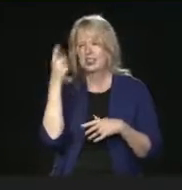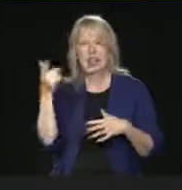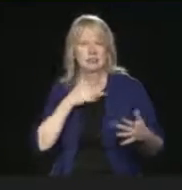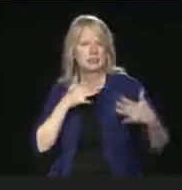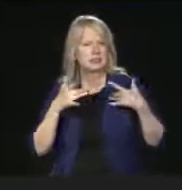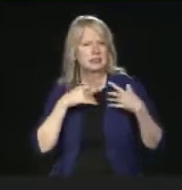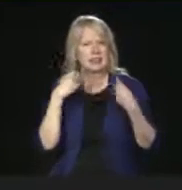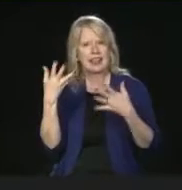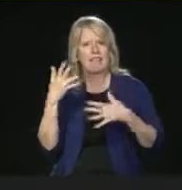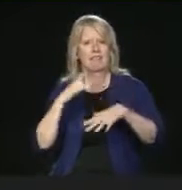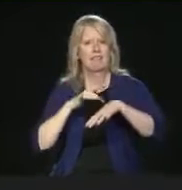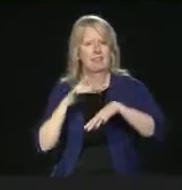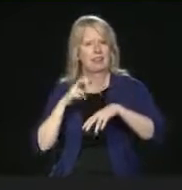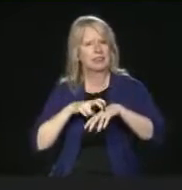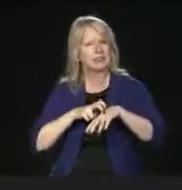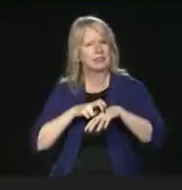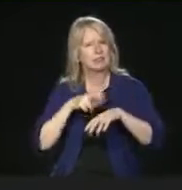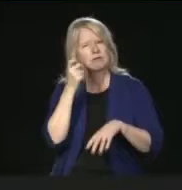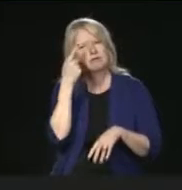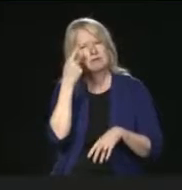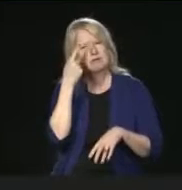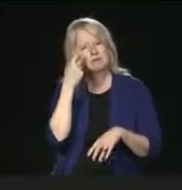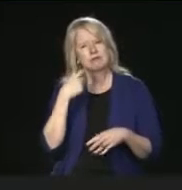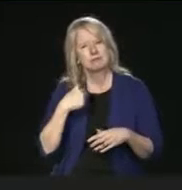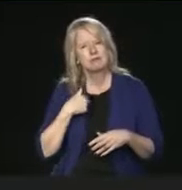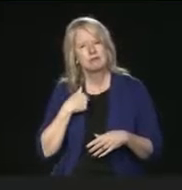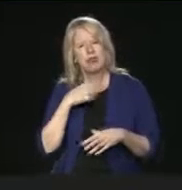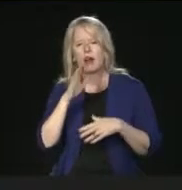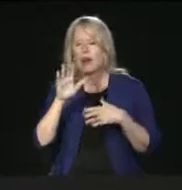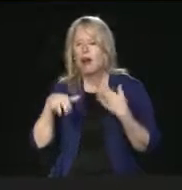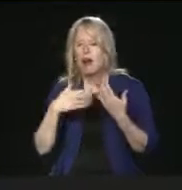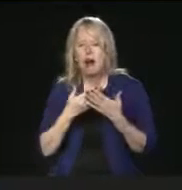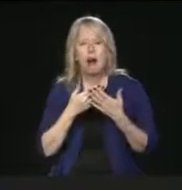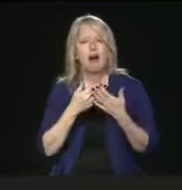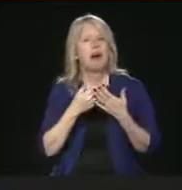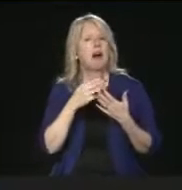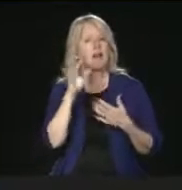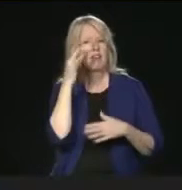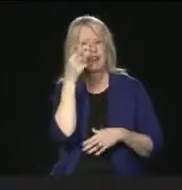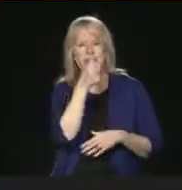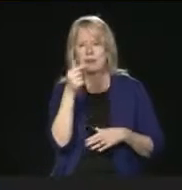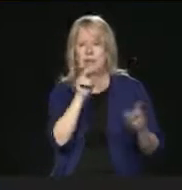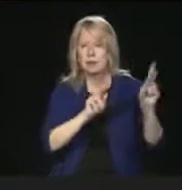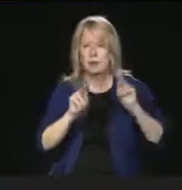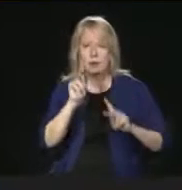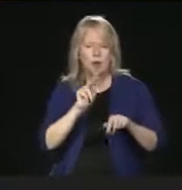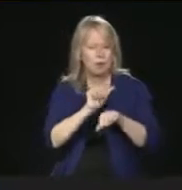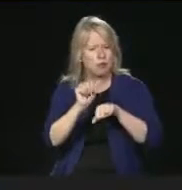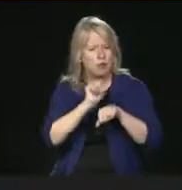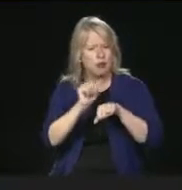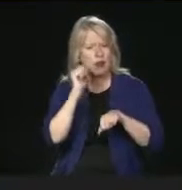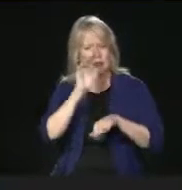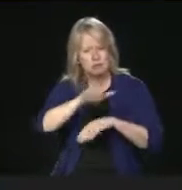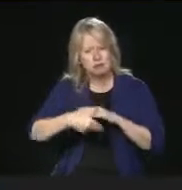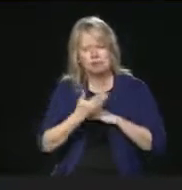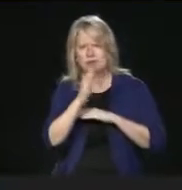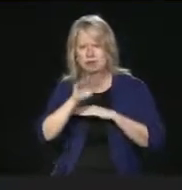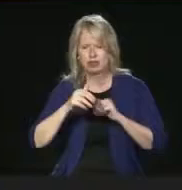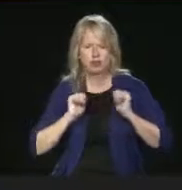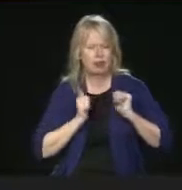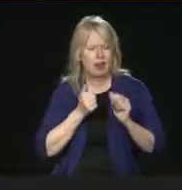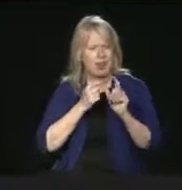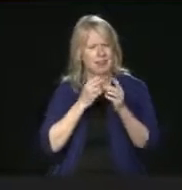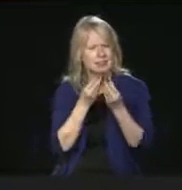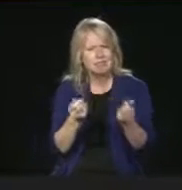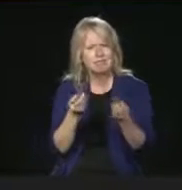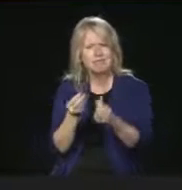can assure you that the entire civil service is working around the clock to resolve these problems and provide you with the